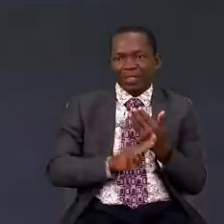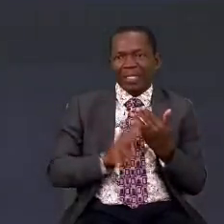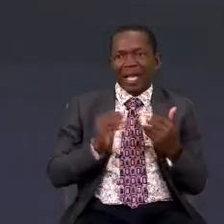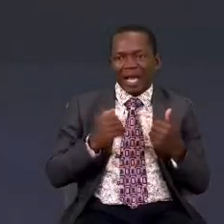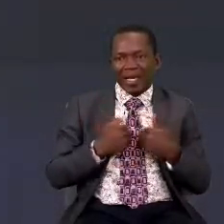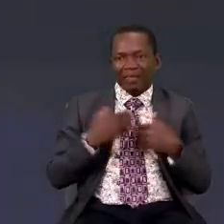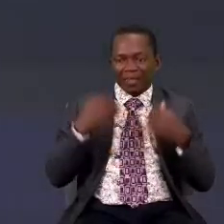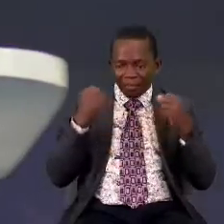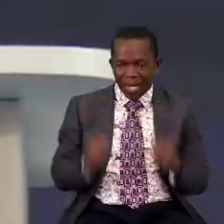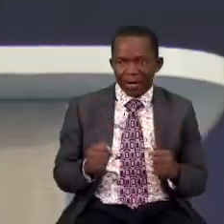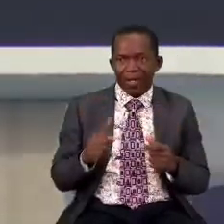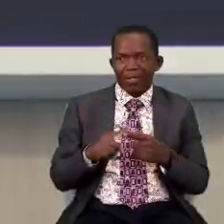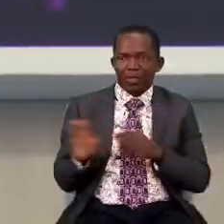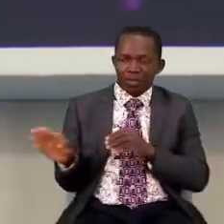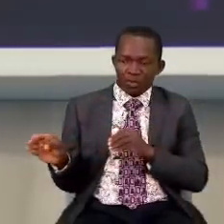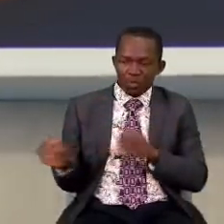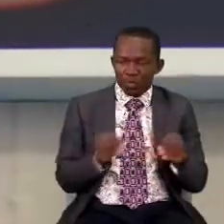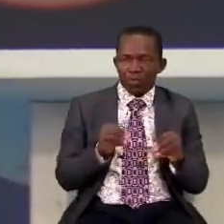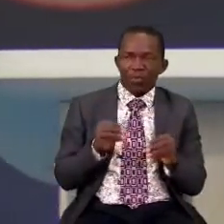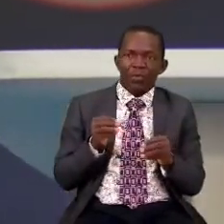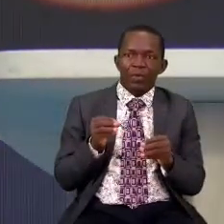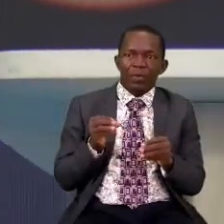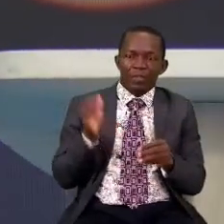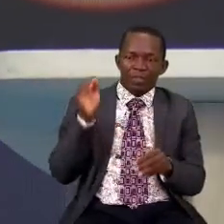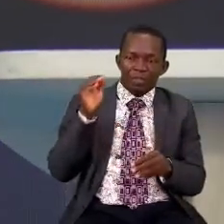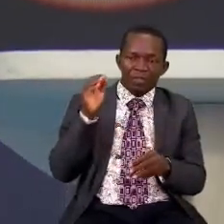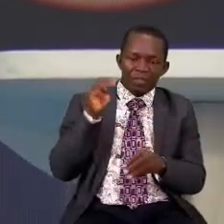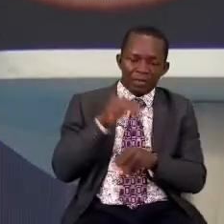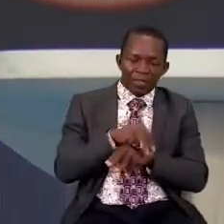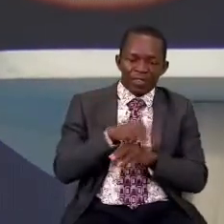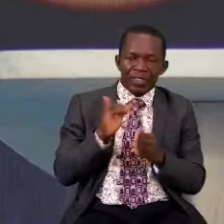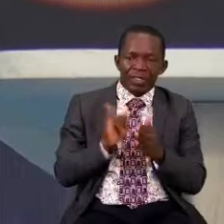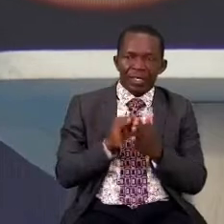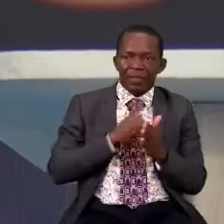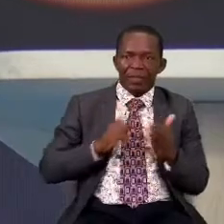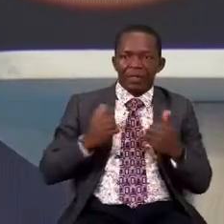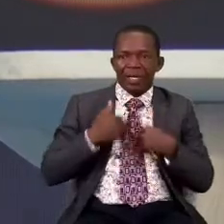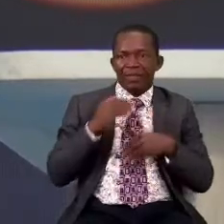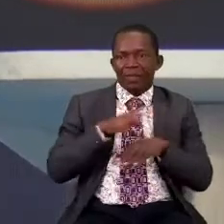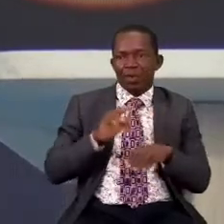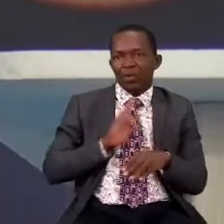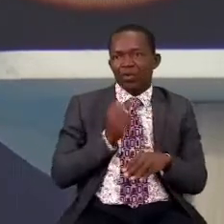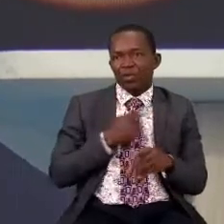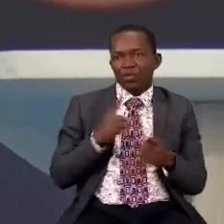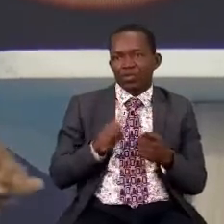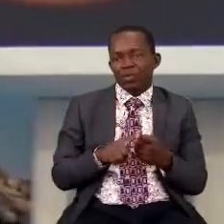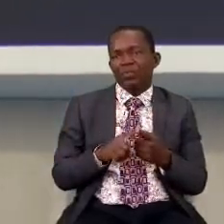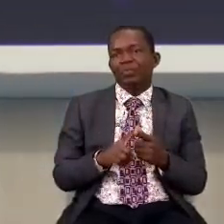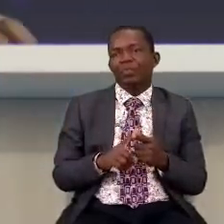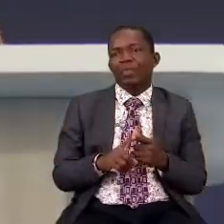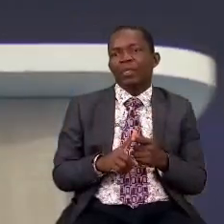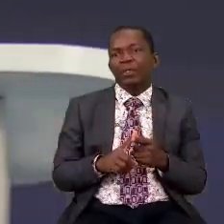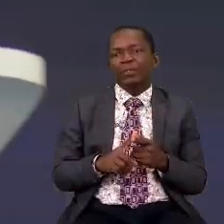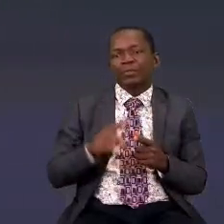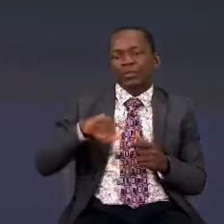to. Joshua is the person we're concentrating on at this time. And today we're coming